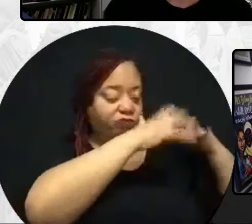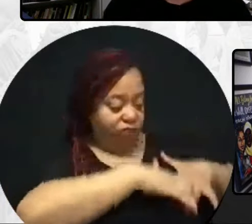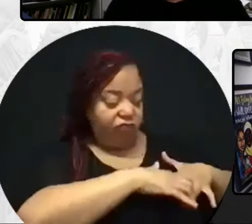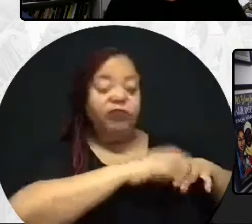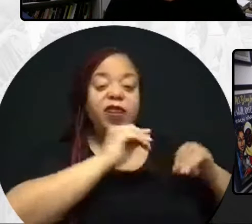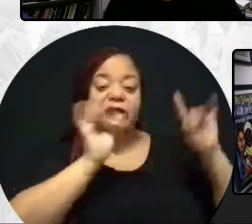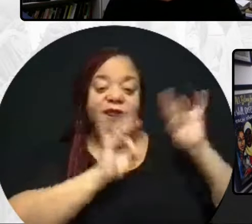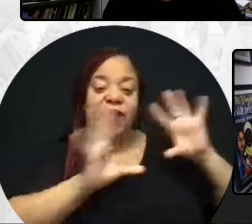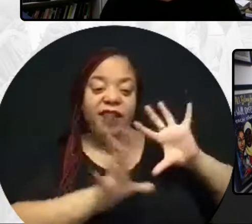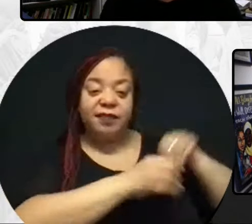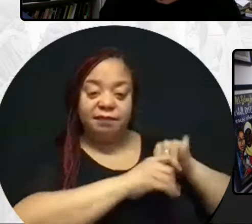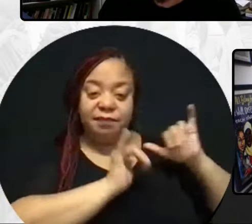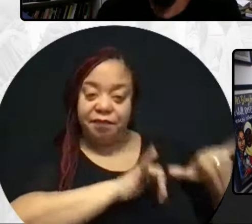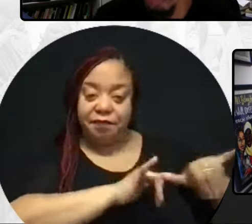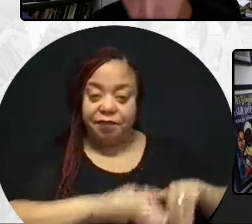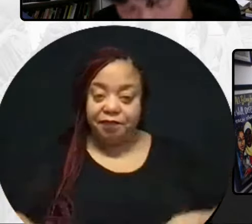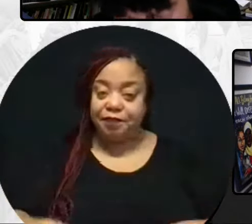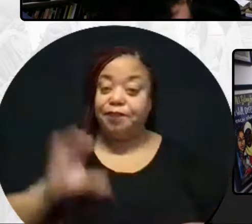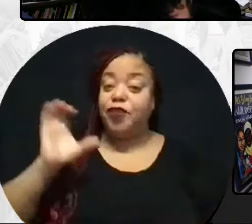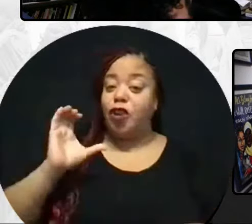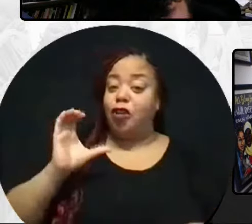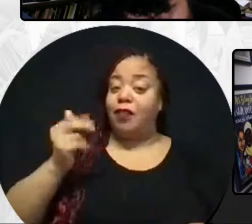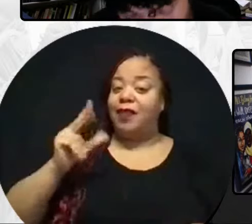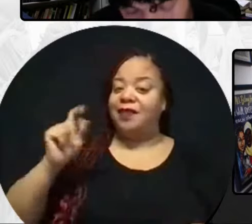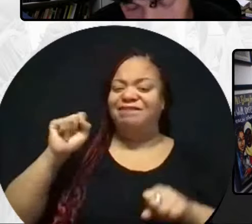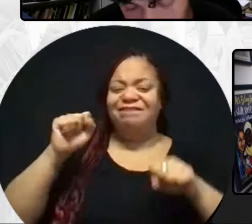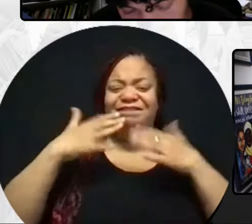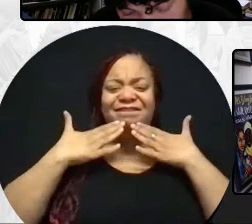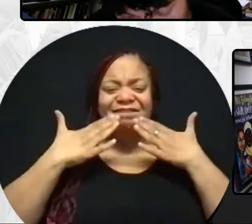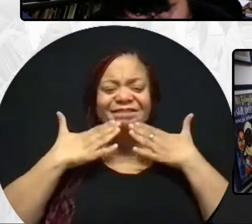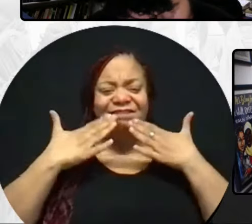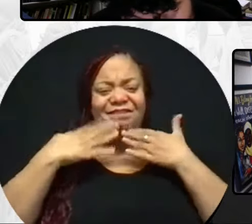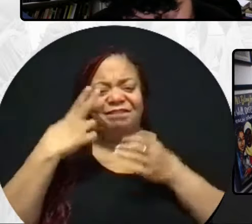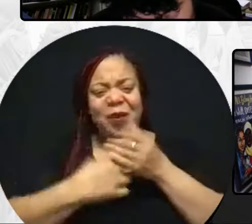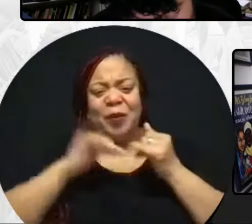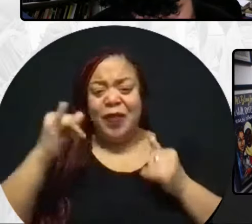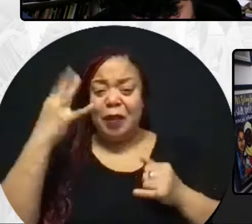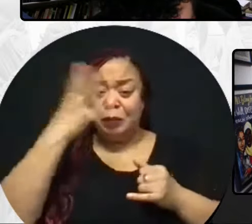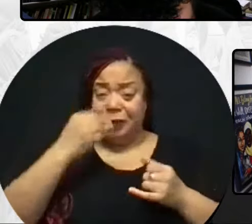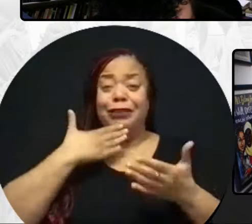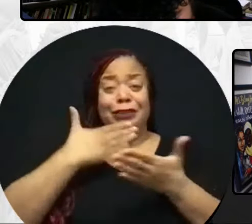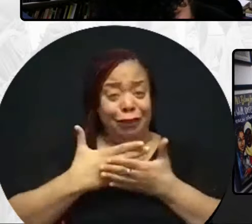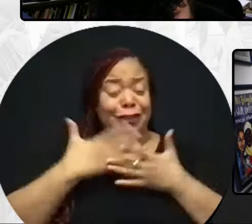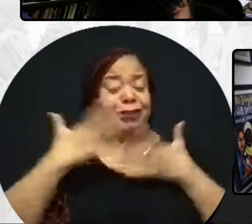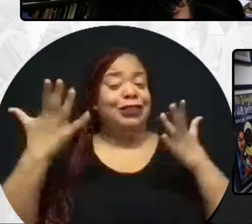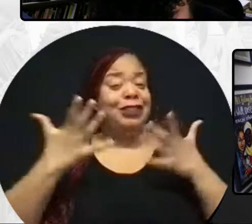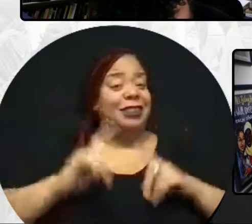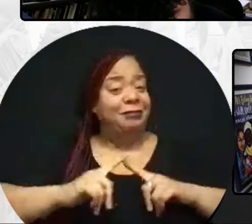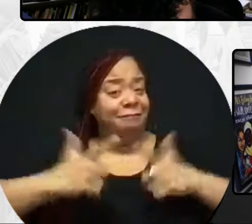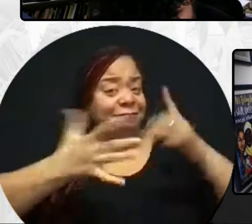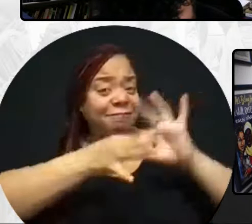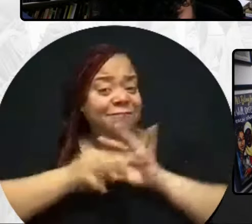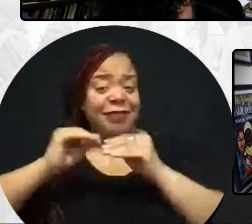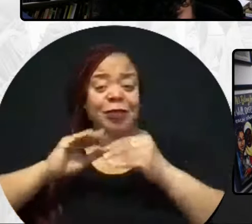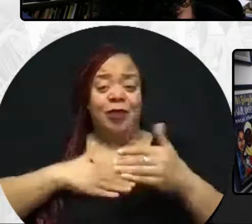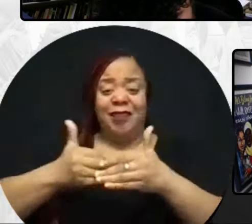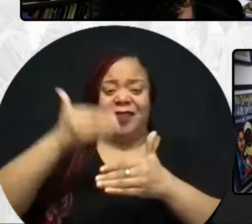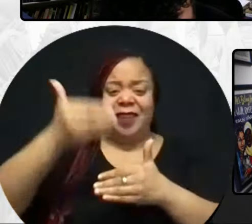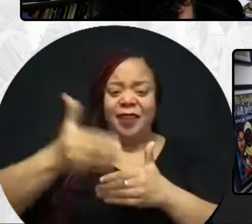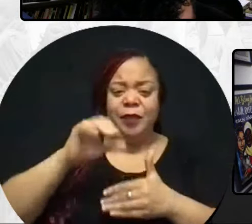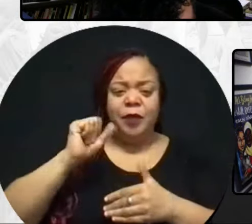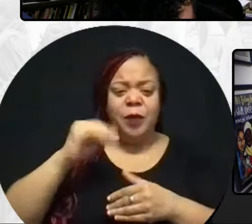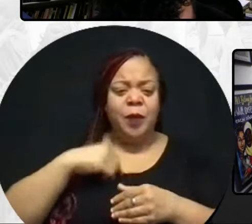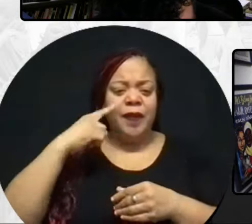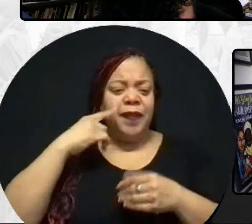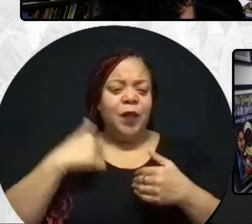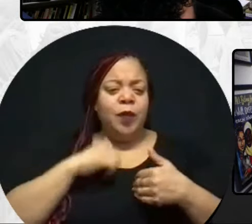in this next clip, we'll sort of get into these a conversation about resistance and perhaps also about, the challenges of